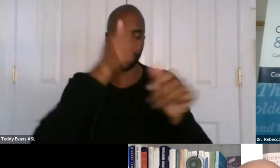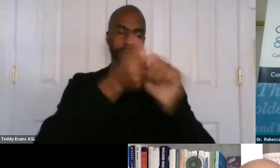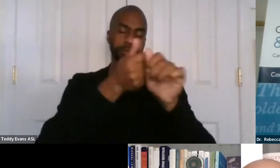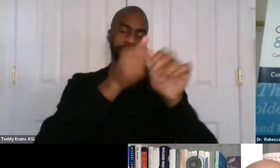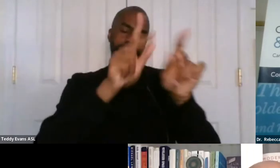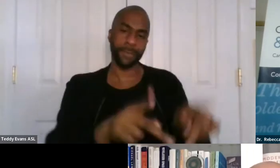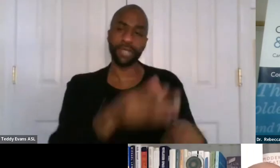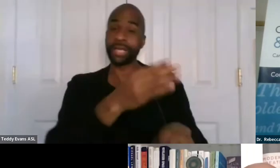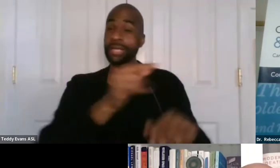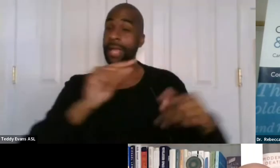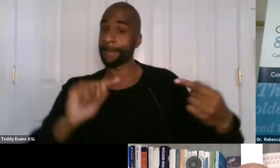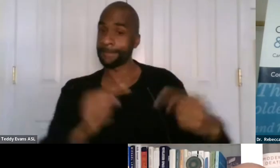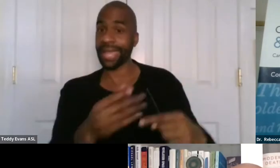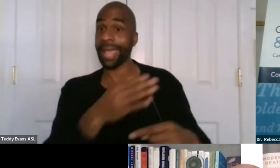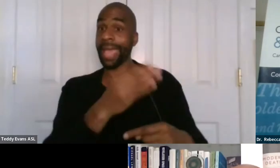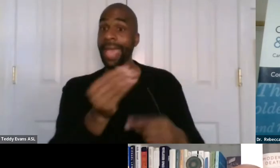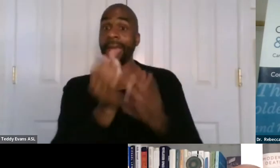and also their caregivers as well.